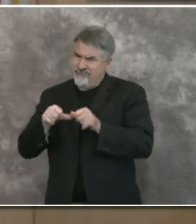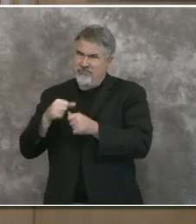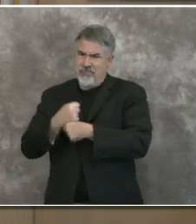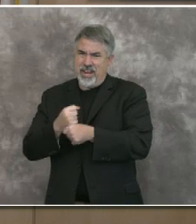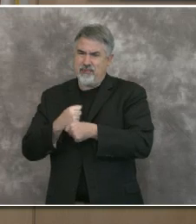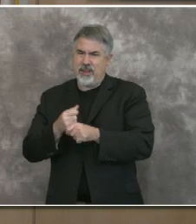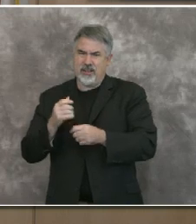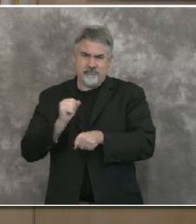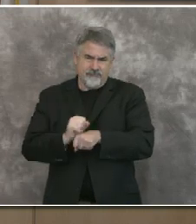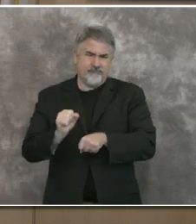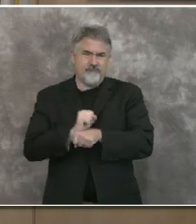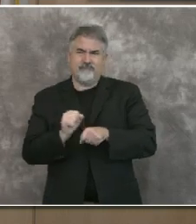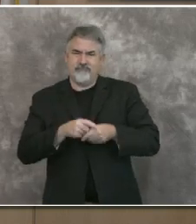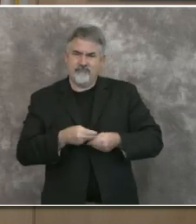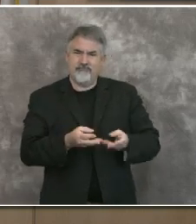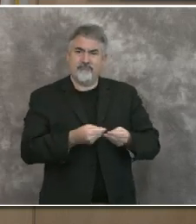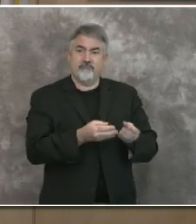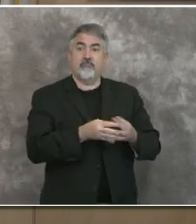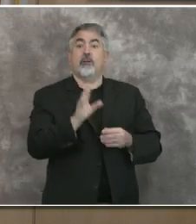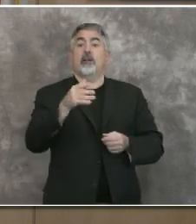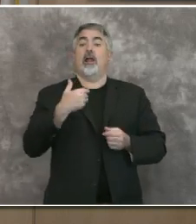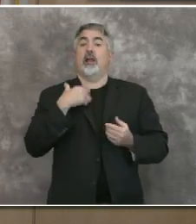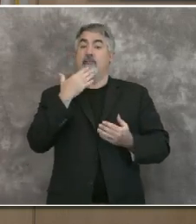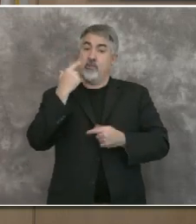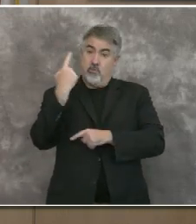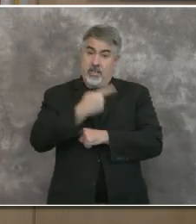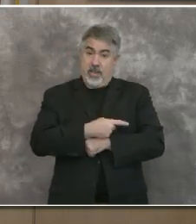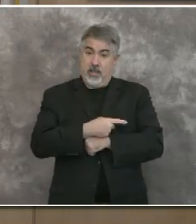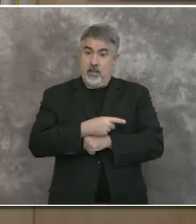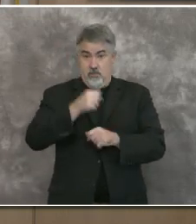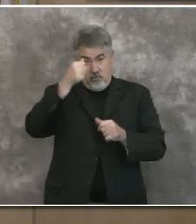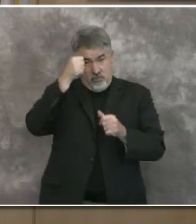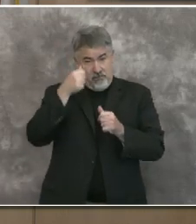difference. Have a good day, and remember, stay in